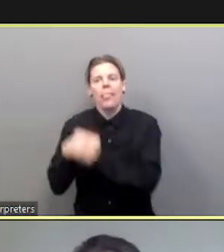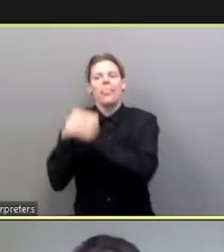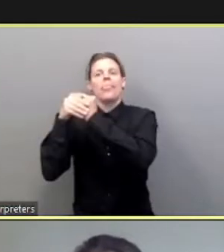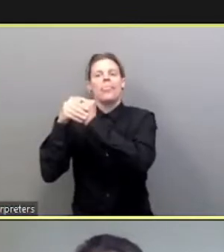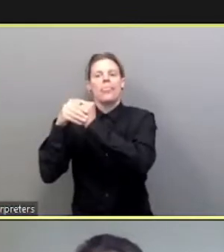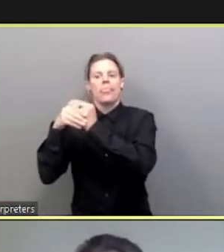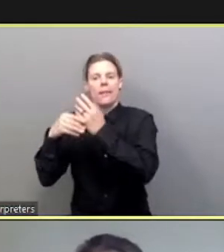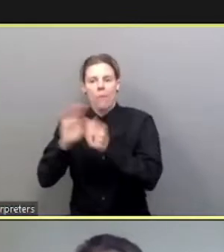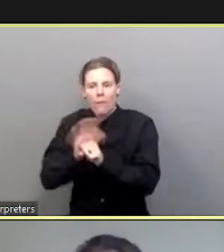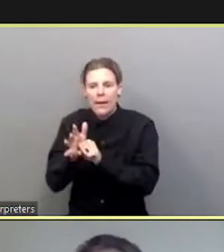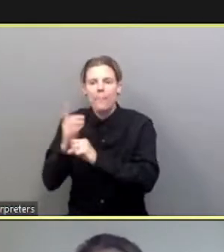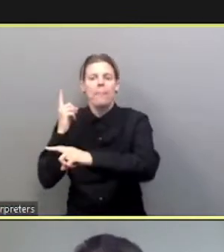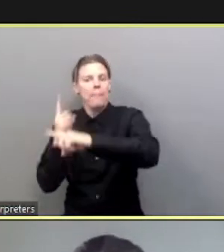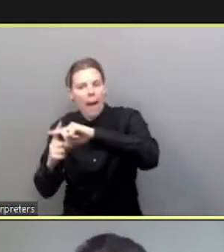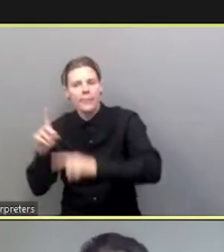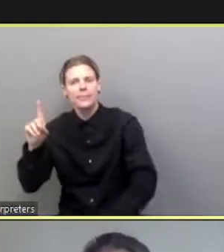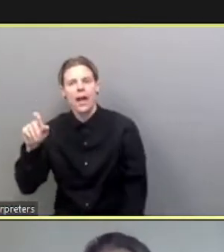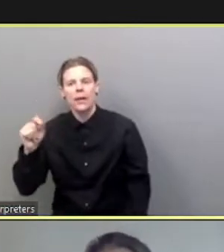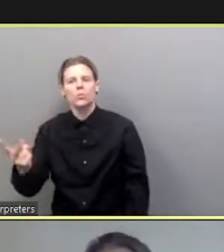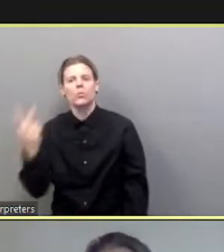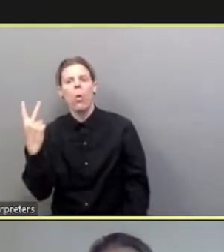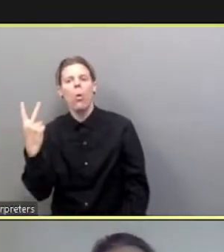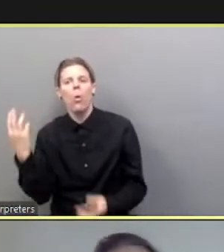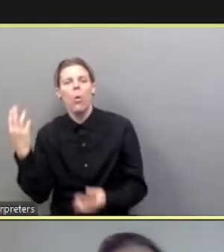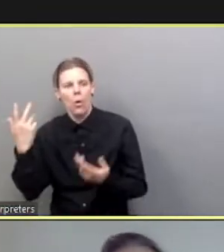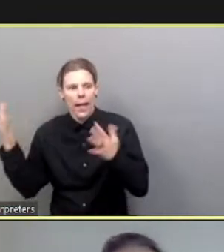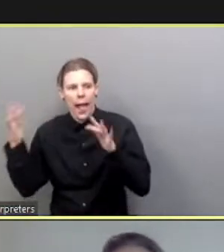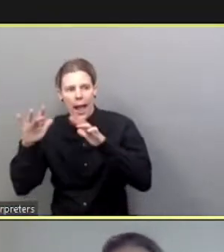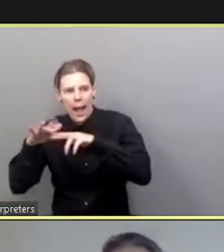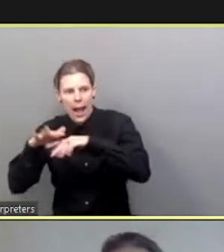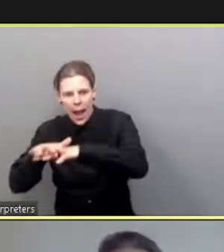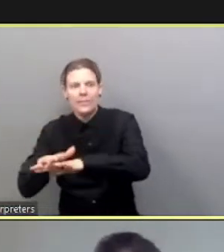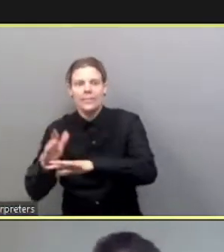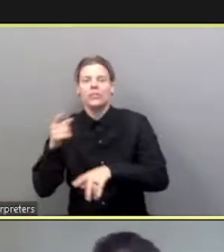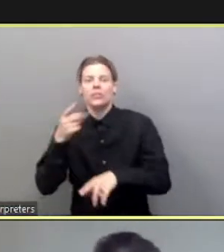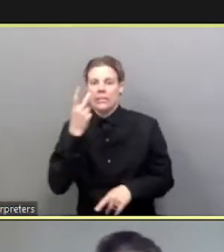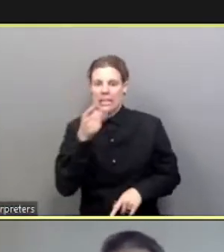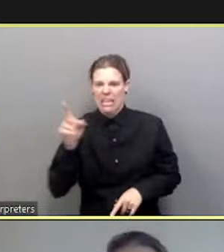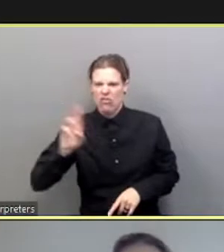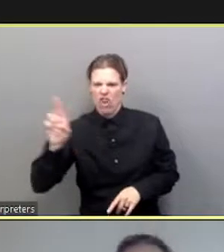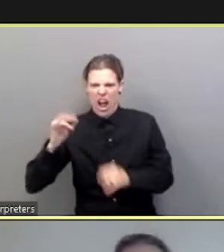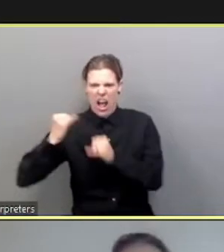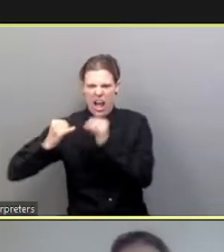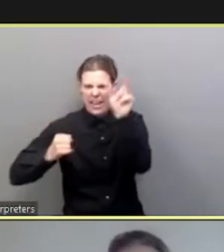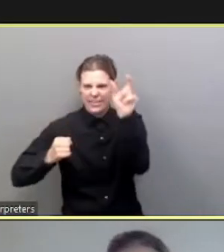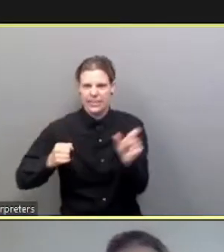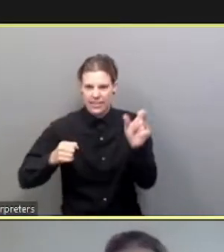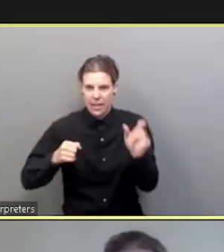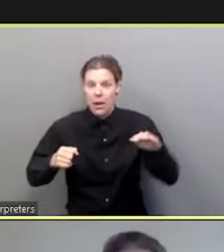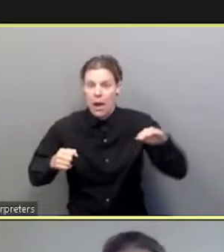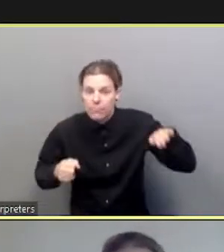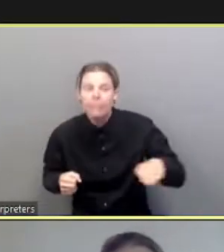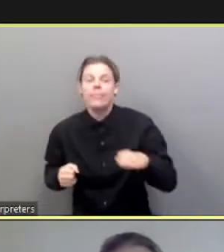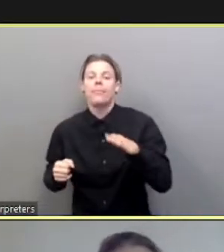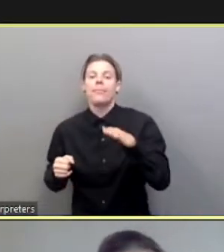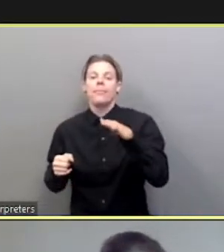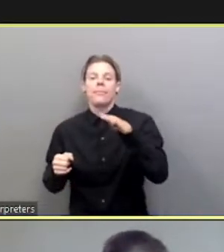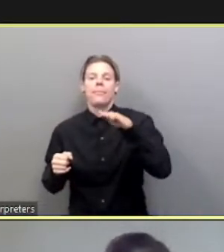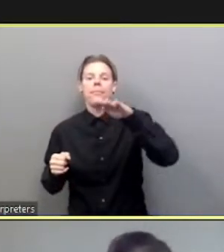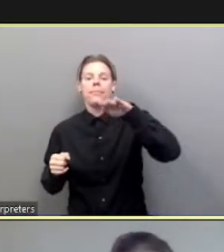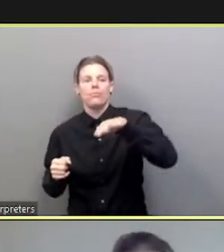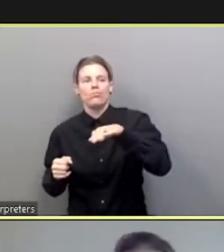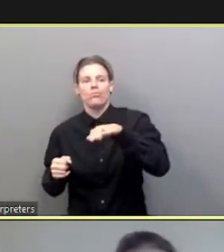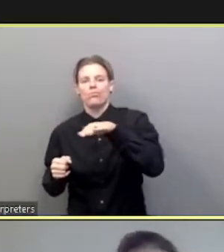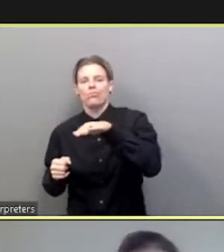that on the right hand of the slide. We started to trend downward, but then we hit a plateau, and now we are seeing